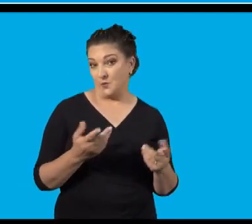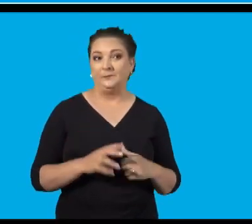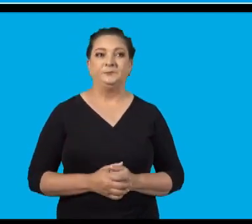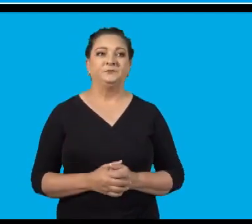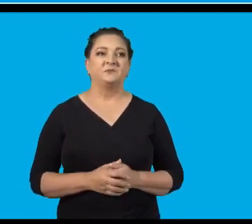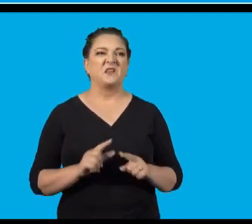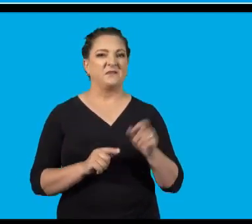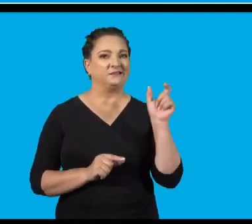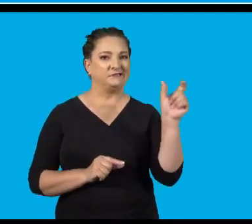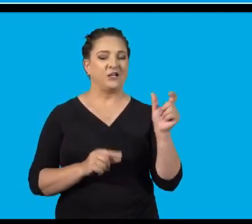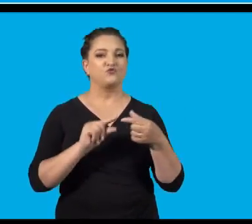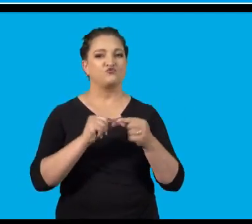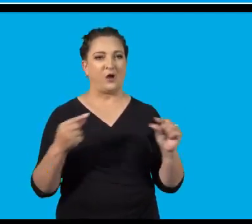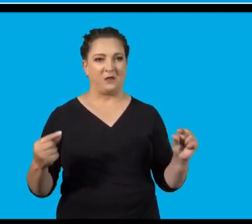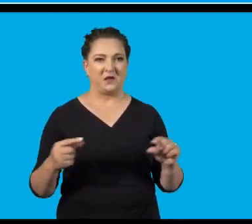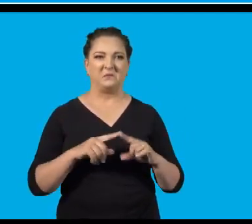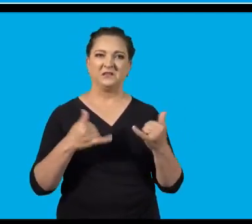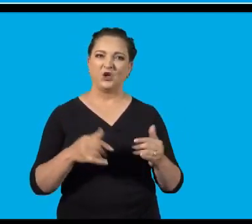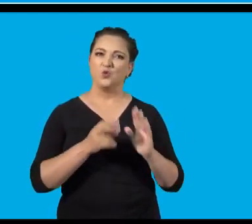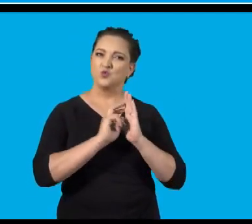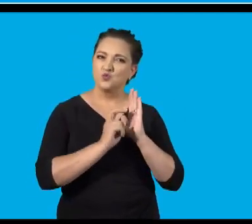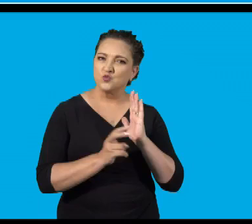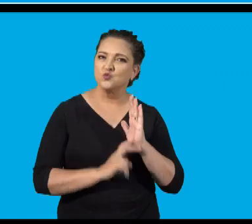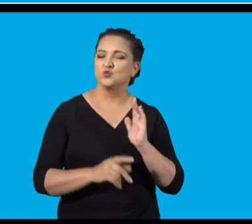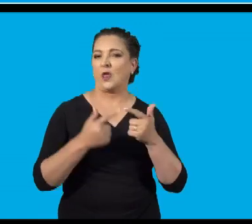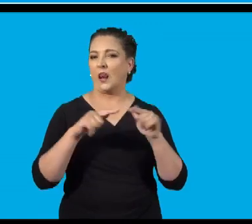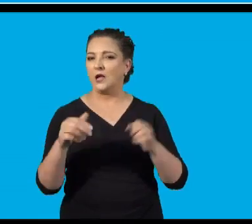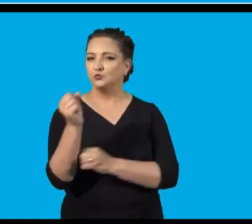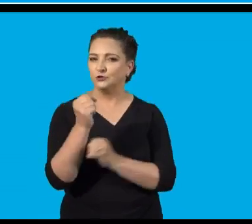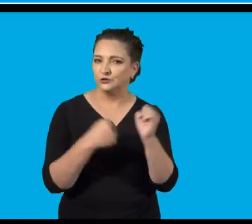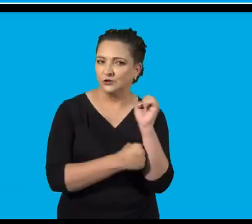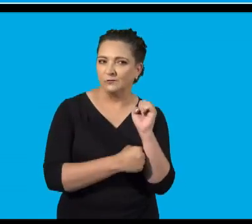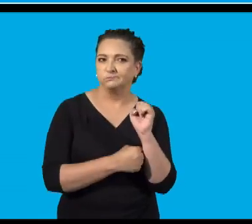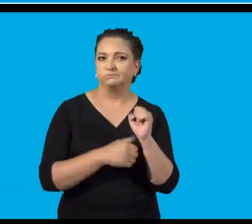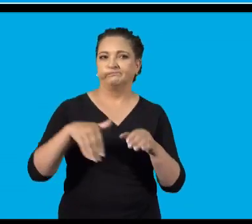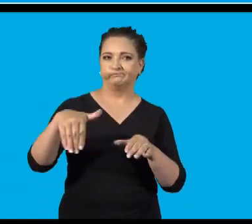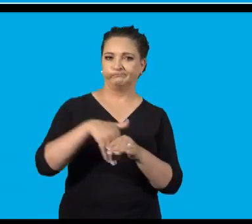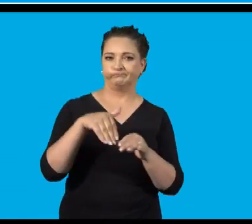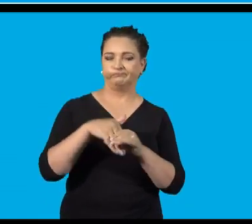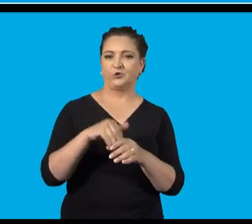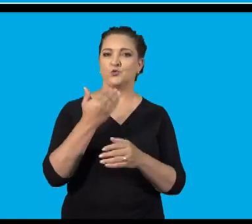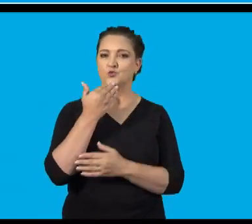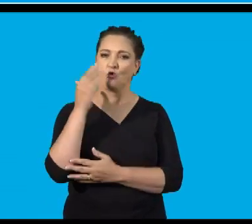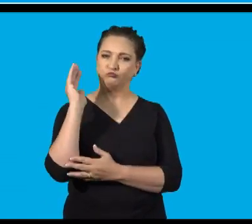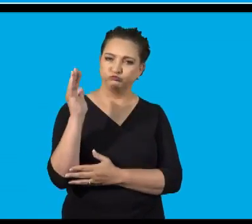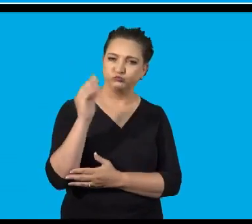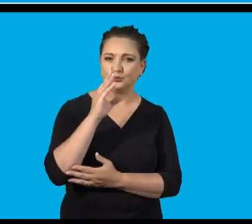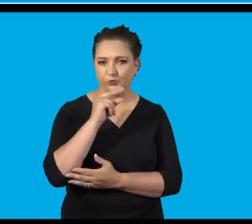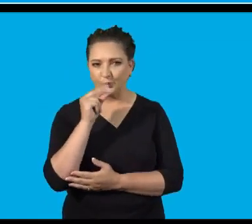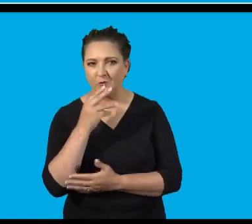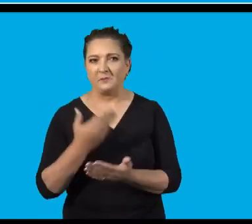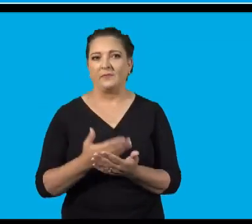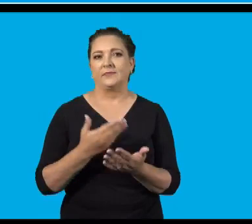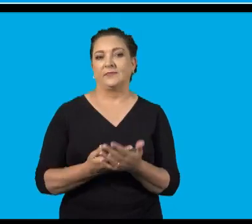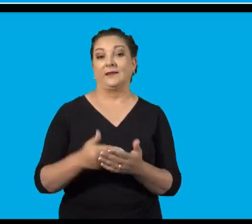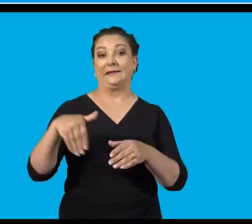let's go. Grammar, right? This is the set of rules for how a language is structured as shown by its speakers and writers.